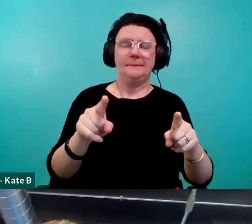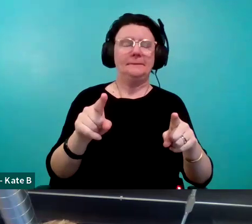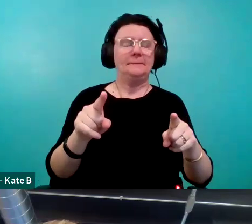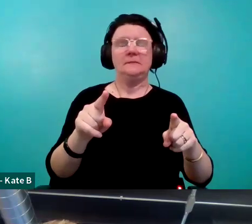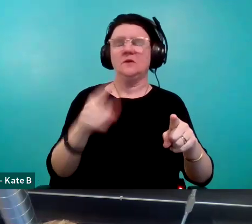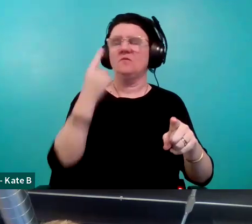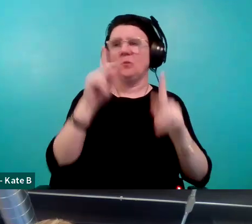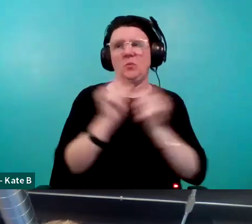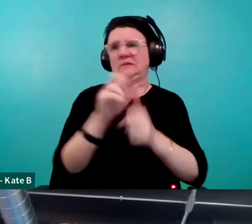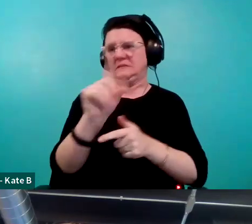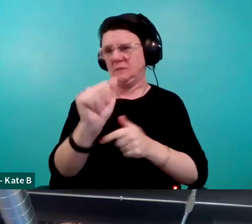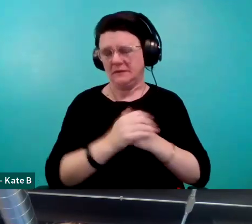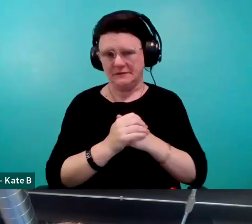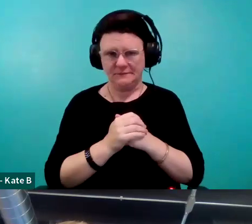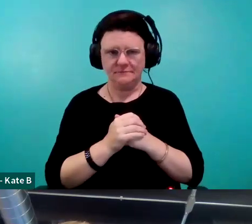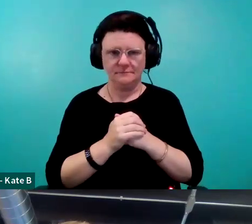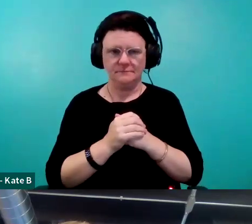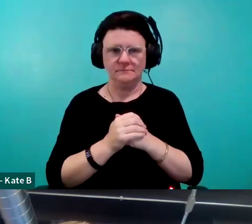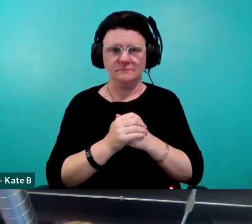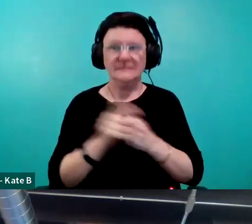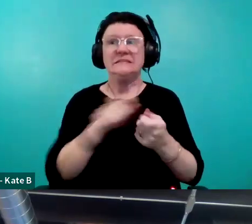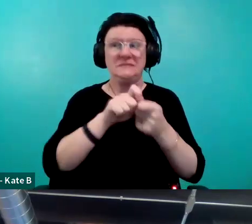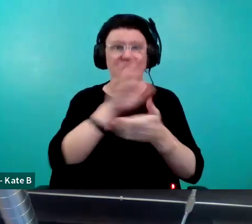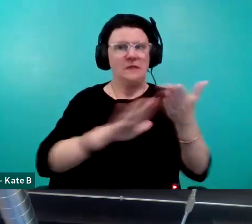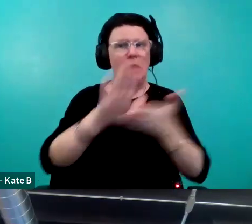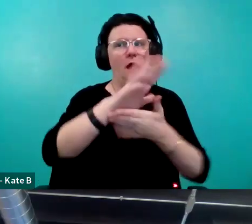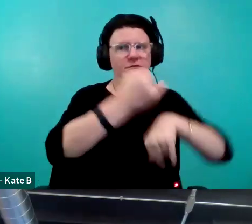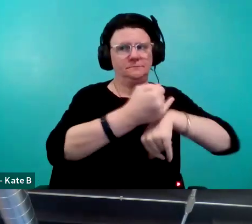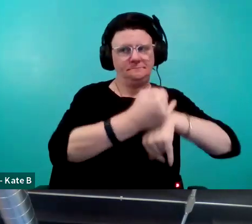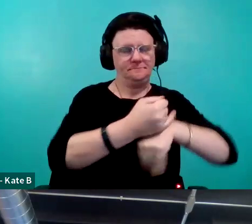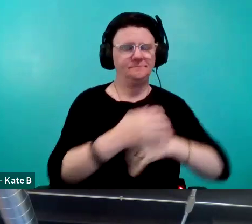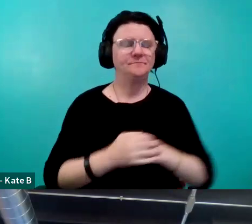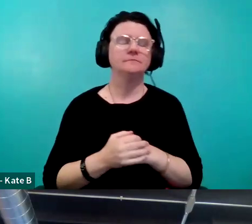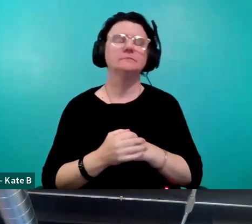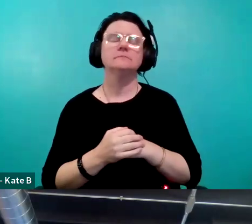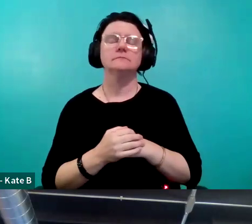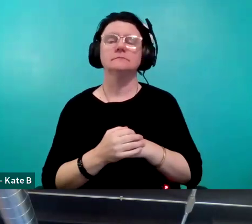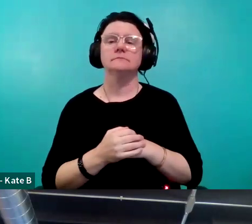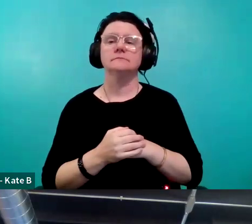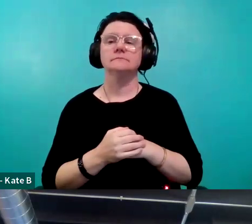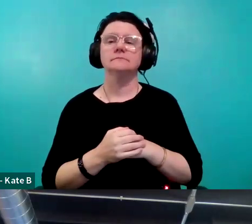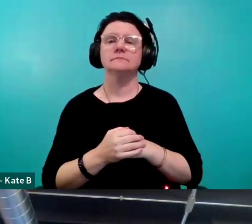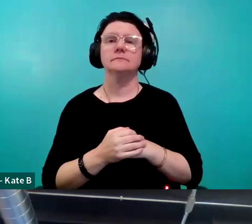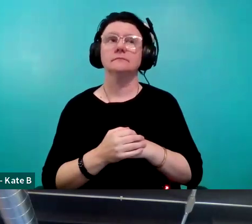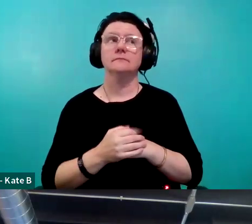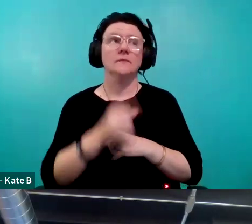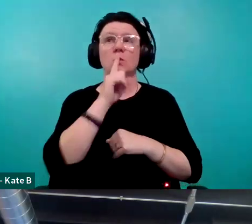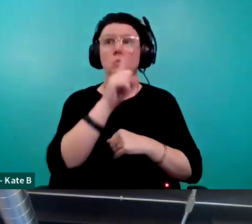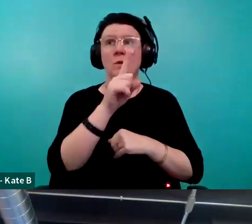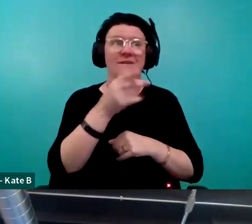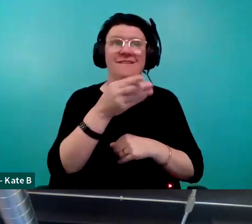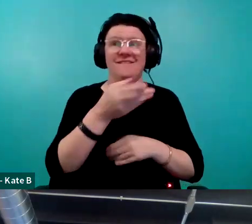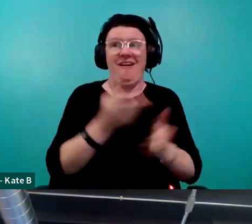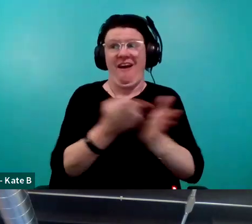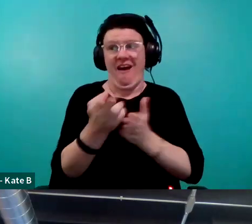world at Northwestern College. And so it was a lot of fun to be a part of, to learn